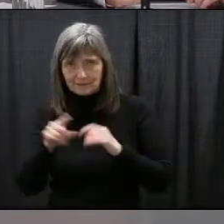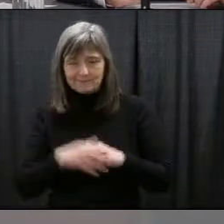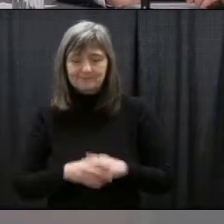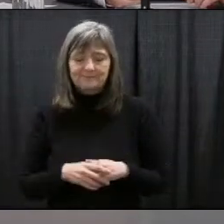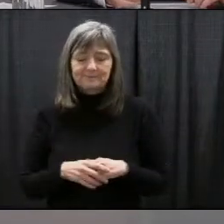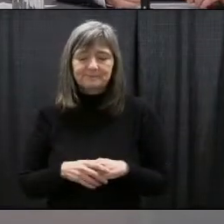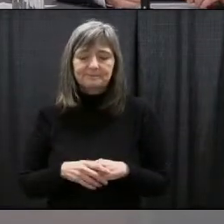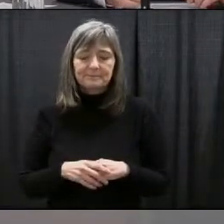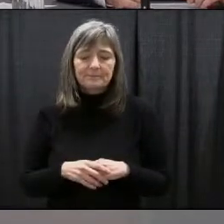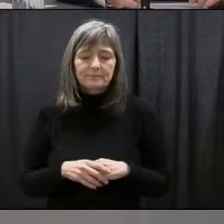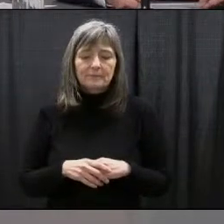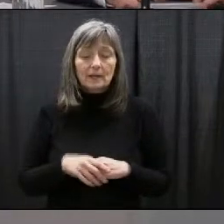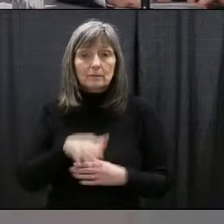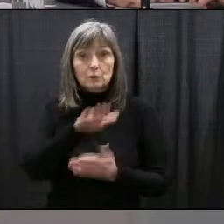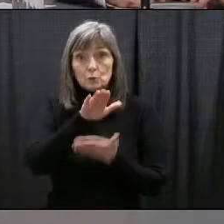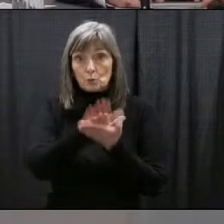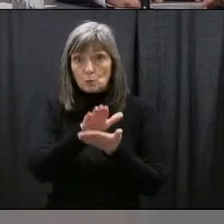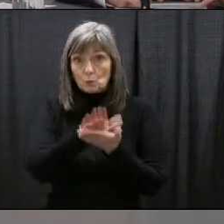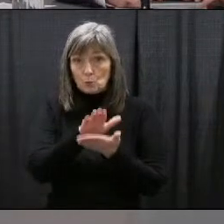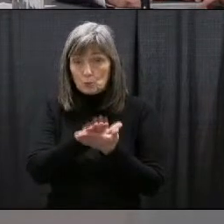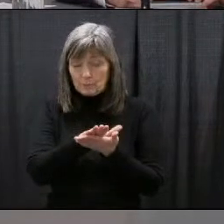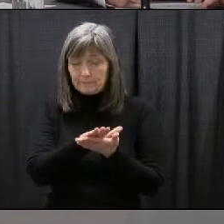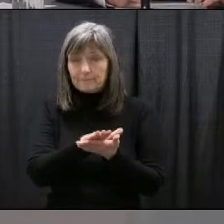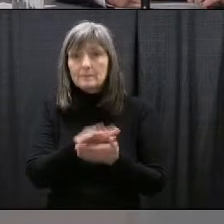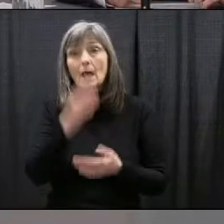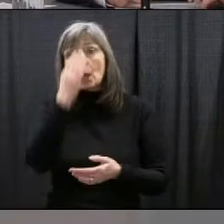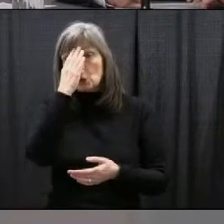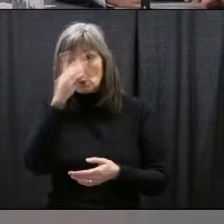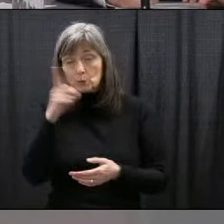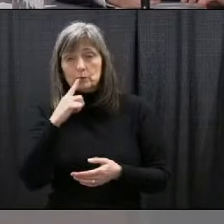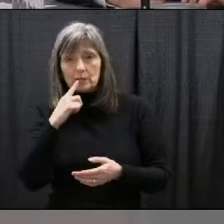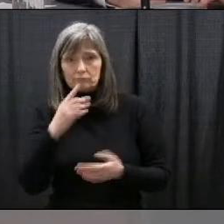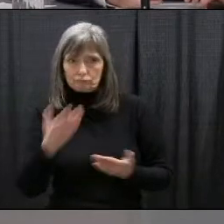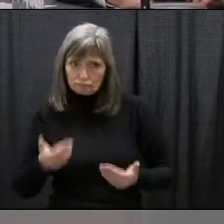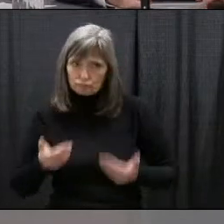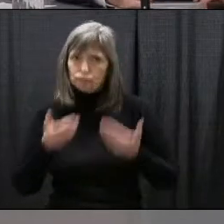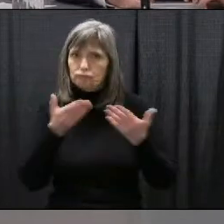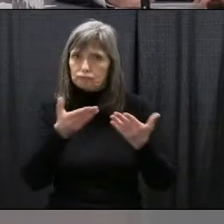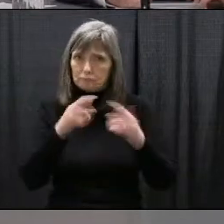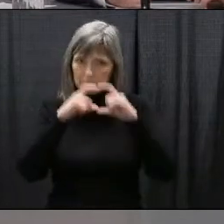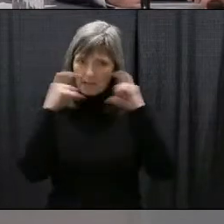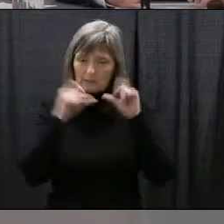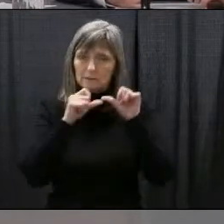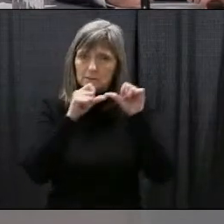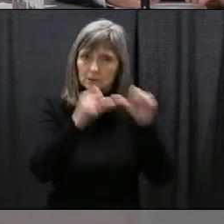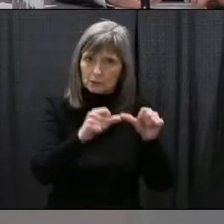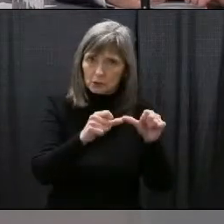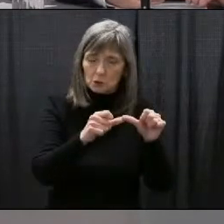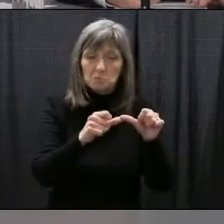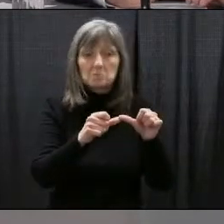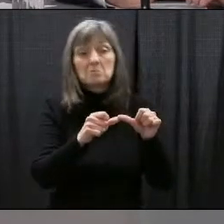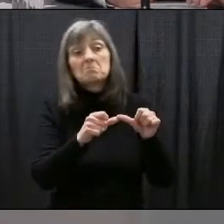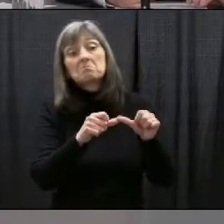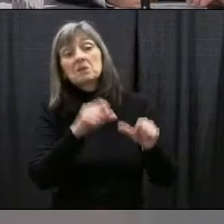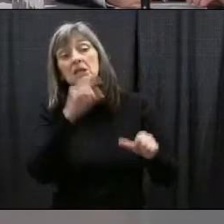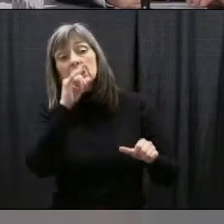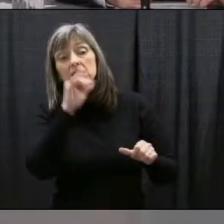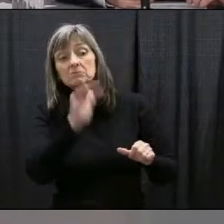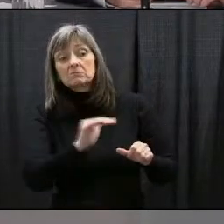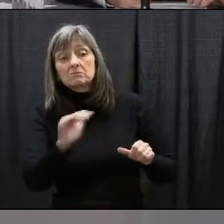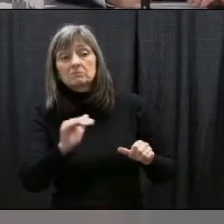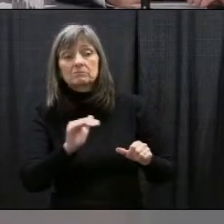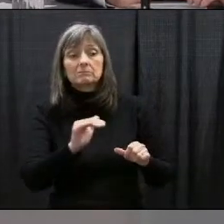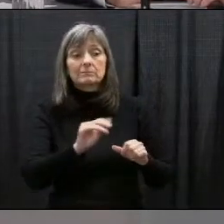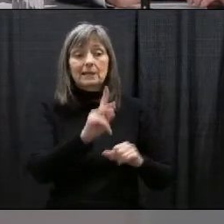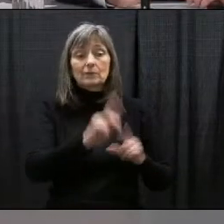imagine. In terms of school, I know that you're saying it's still strongly recommended. But for kids in K to 12,